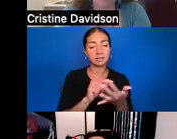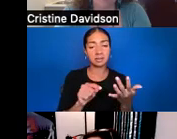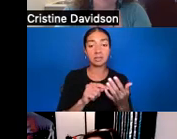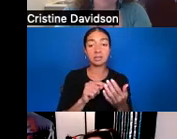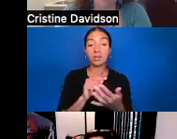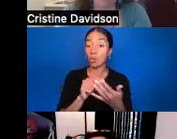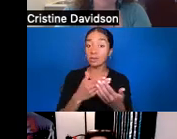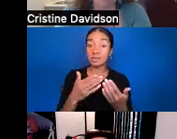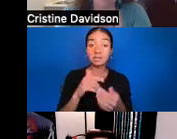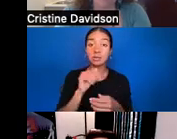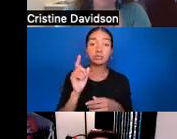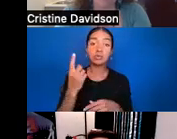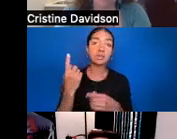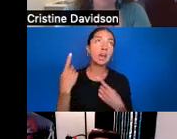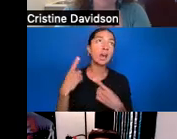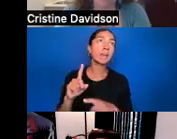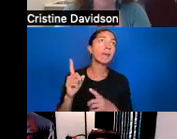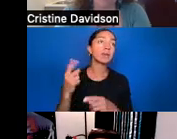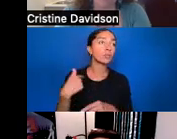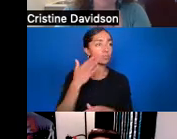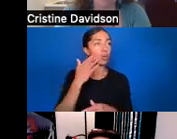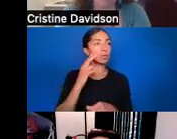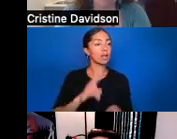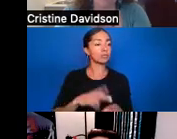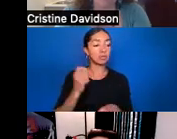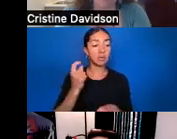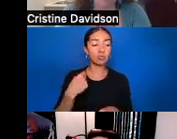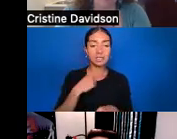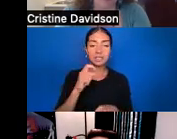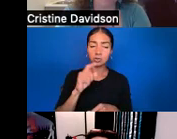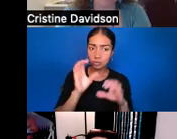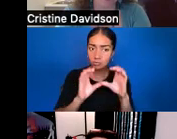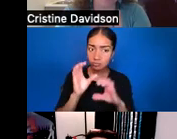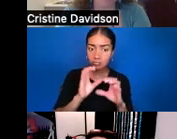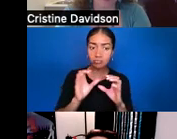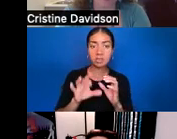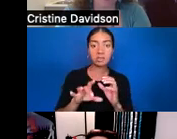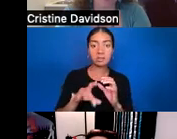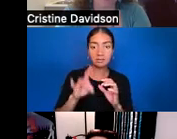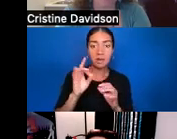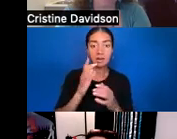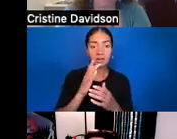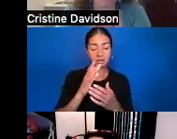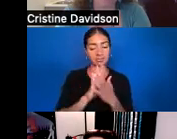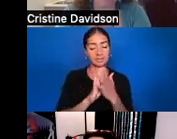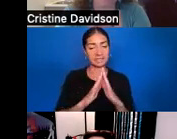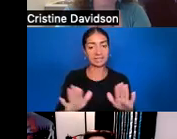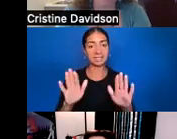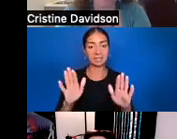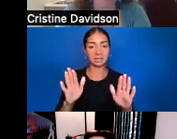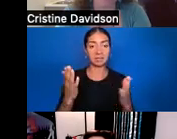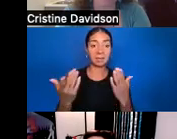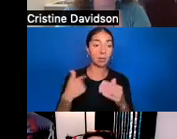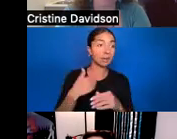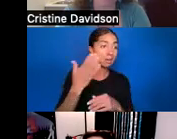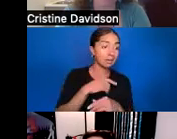naturally. We have to seek some kind of peace, but we might not even know. So